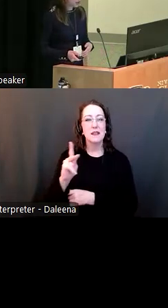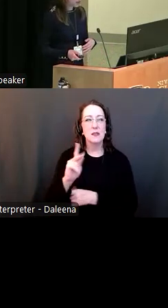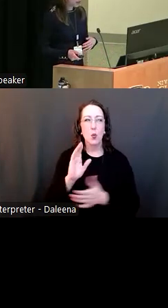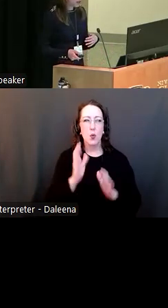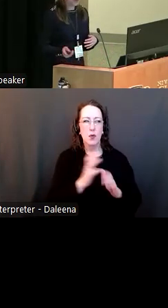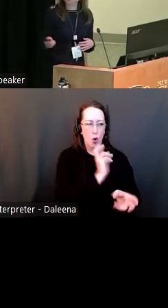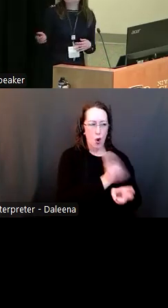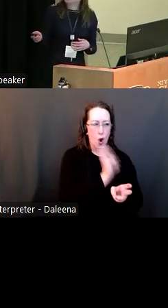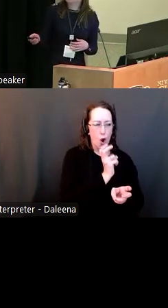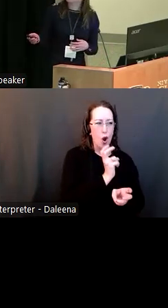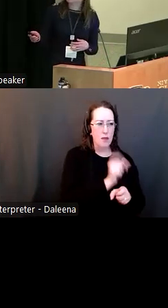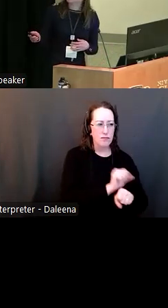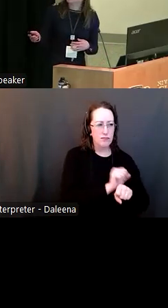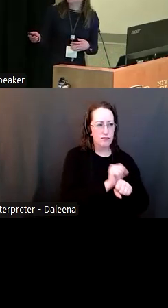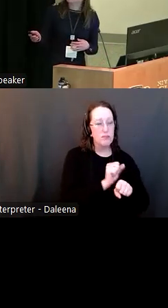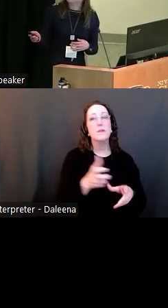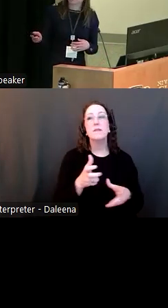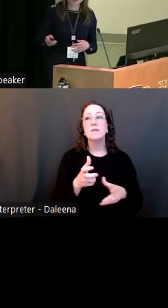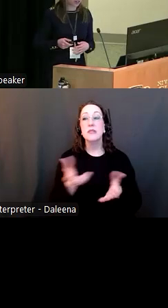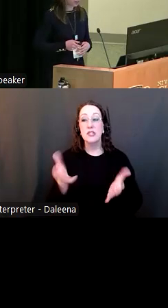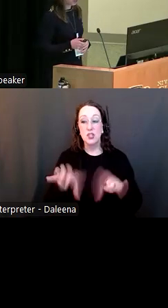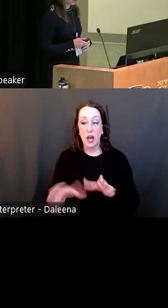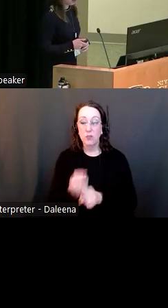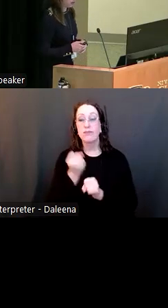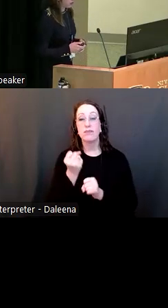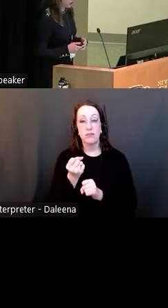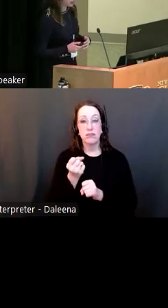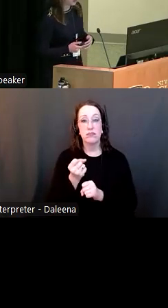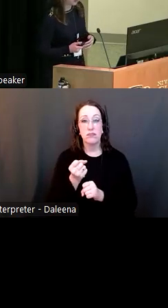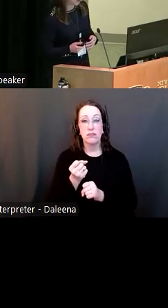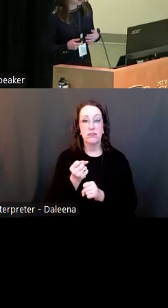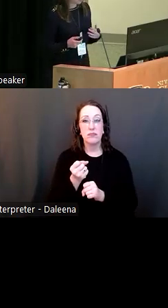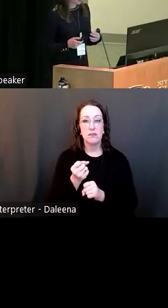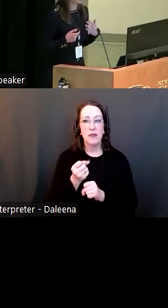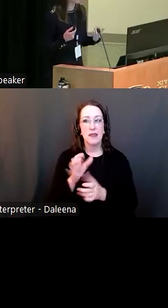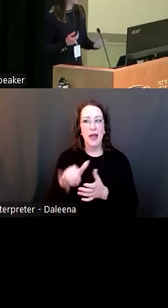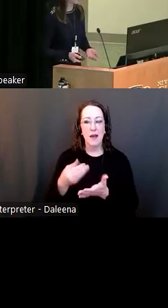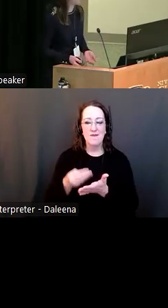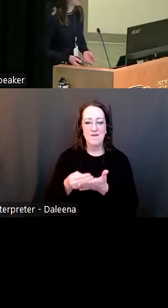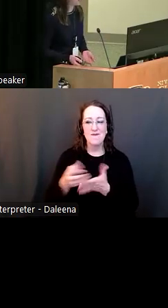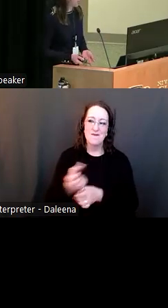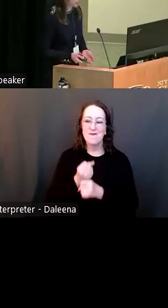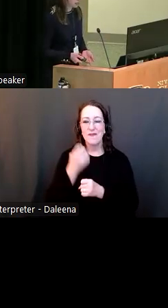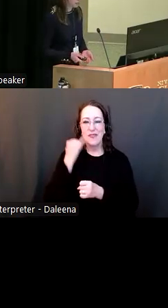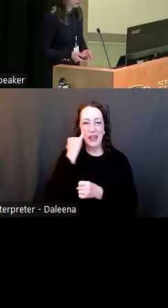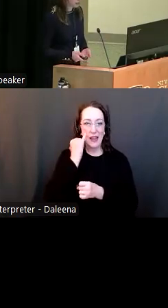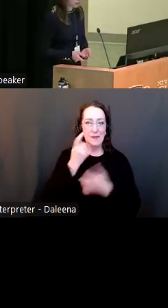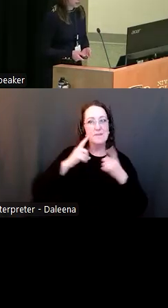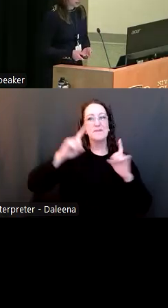As well, they're told the chance of winning the monetary reward if they successfully completed the